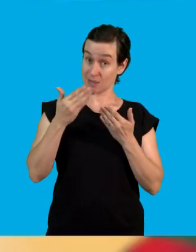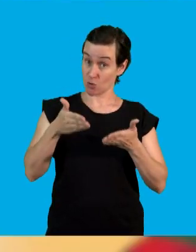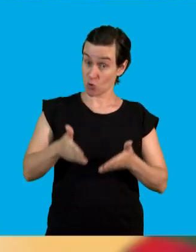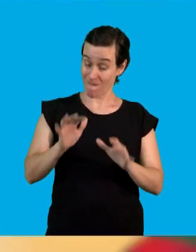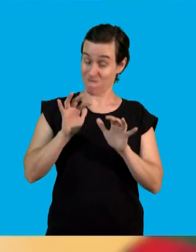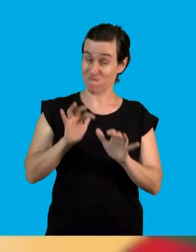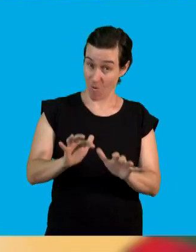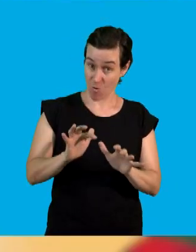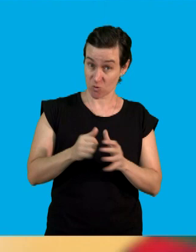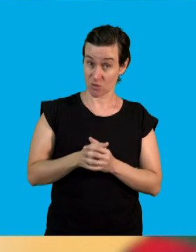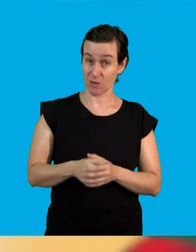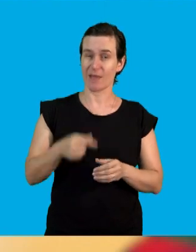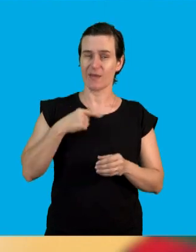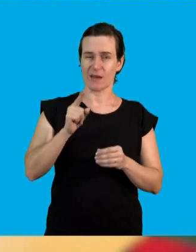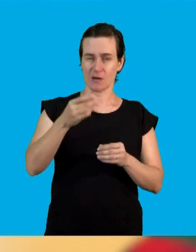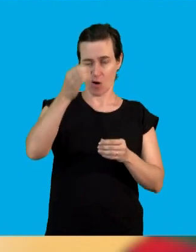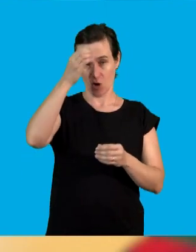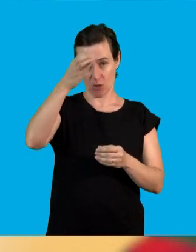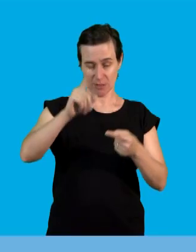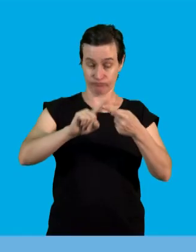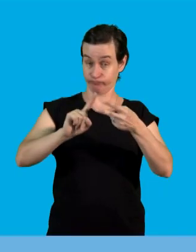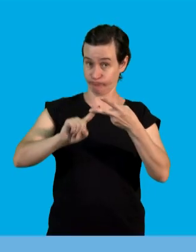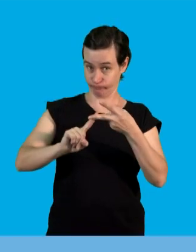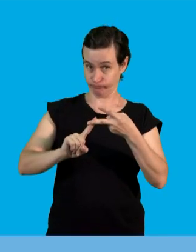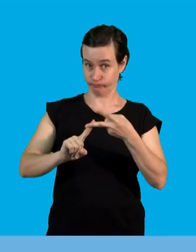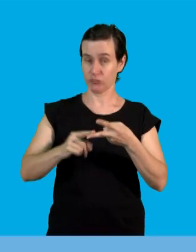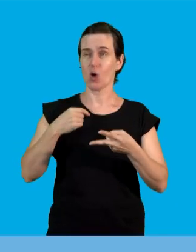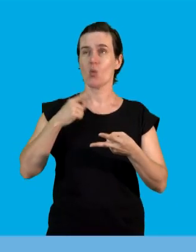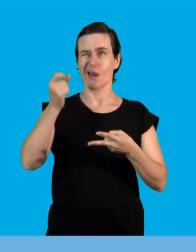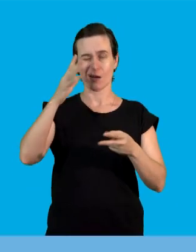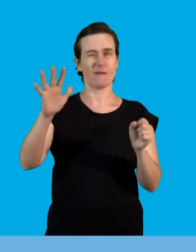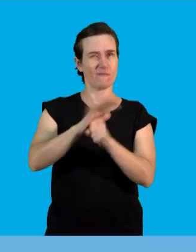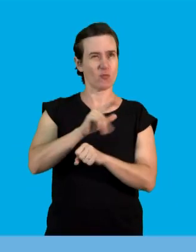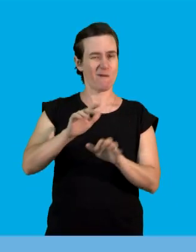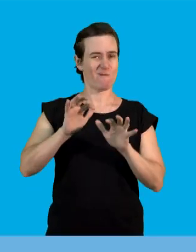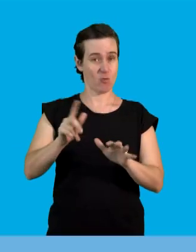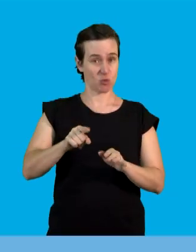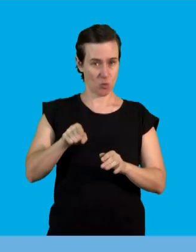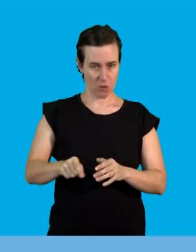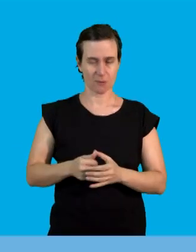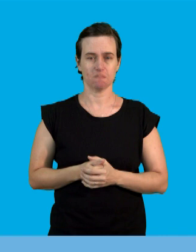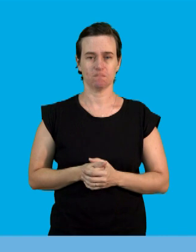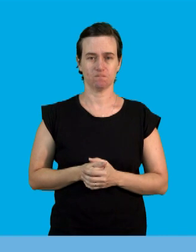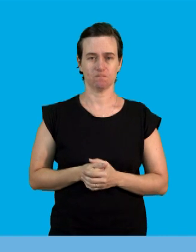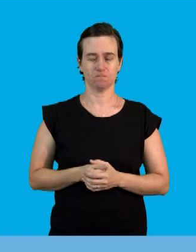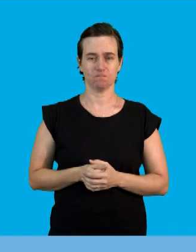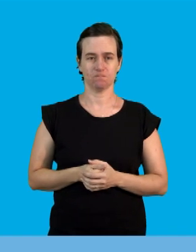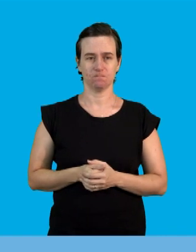introduction to force, and then you're going to be looking at these small concepts so that we can look at the holistic picture of the force.